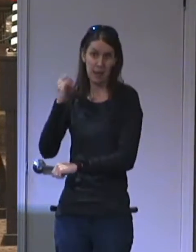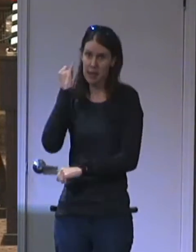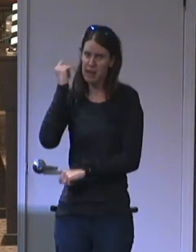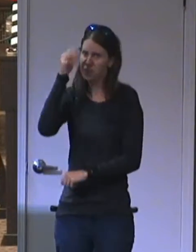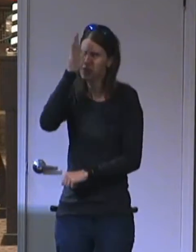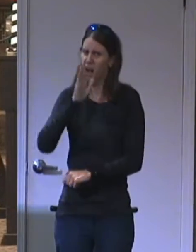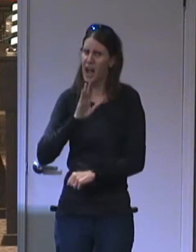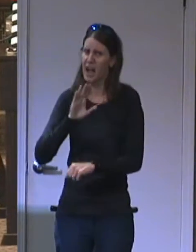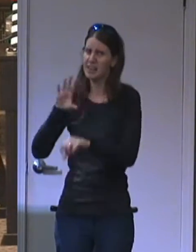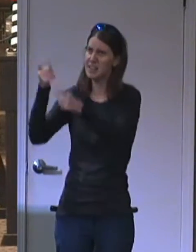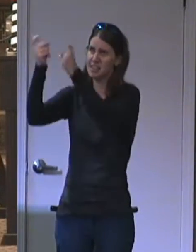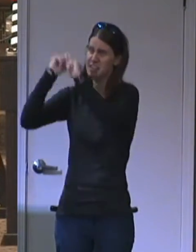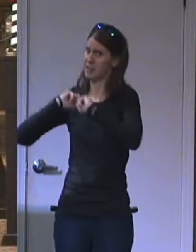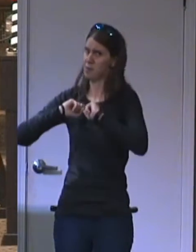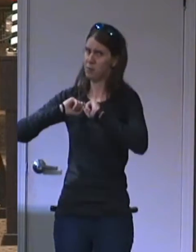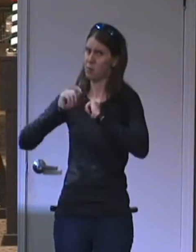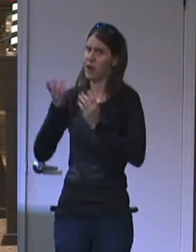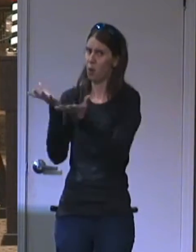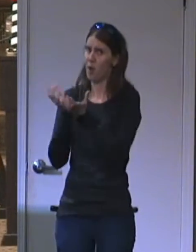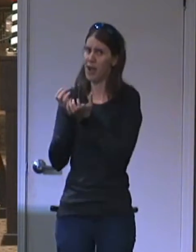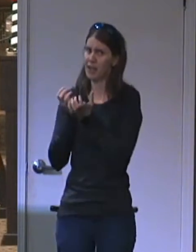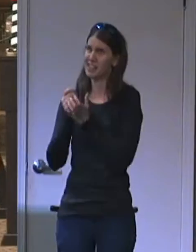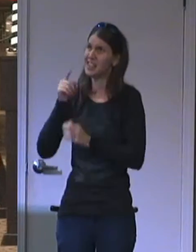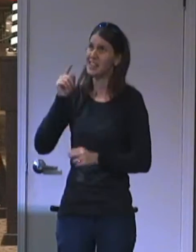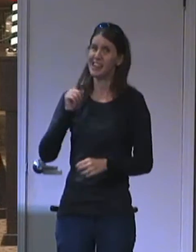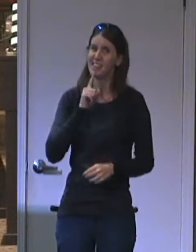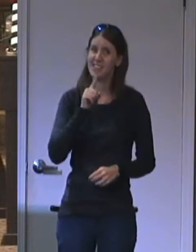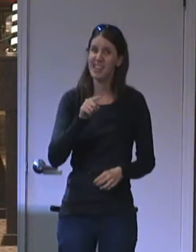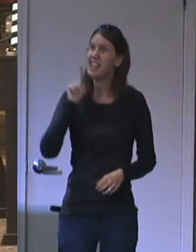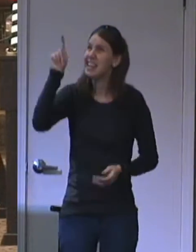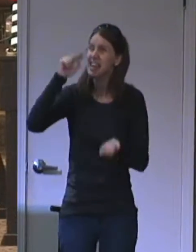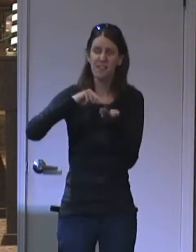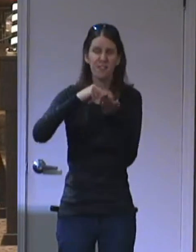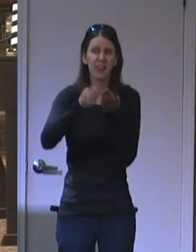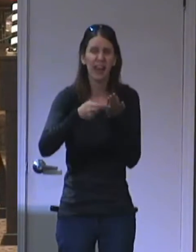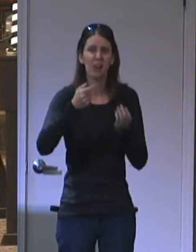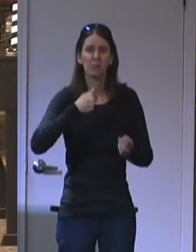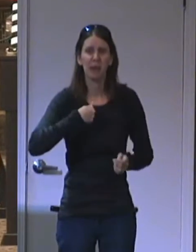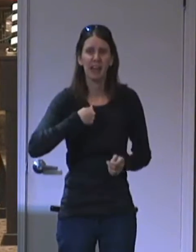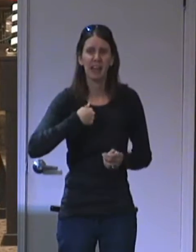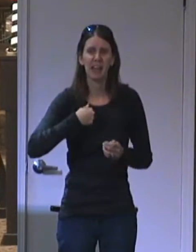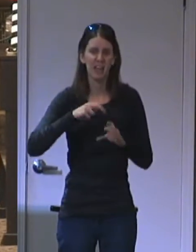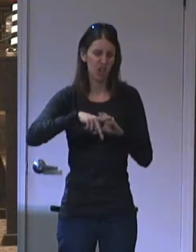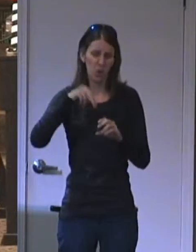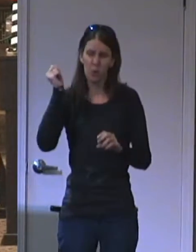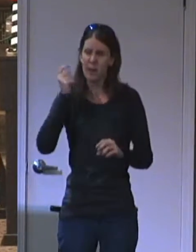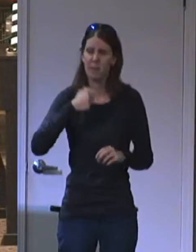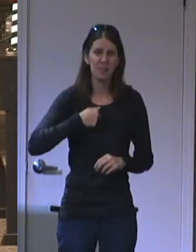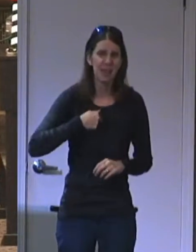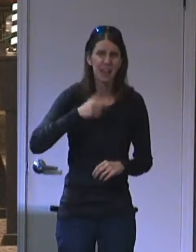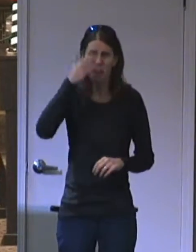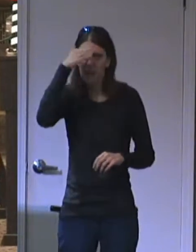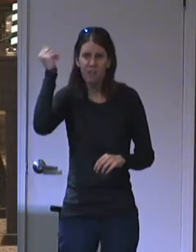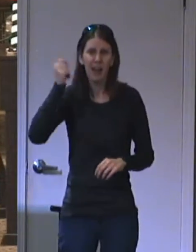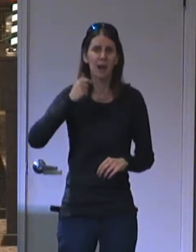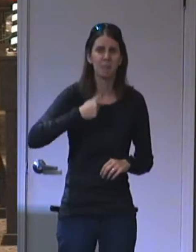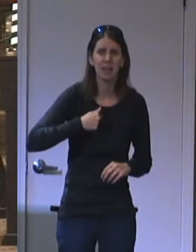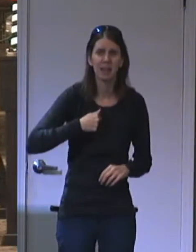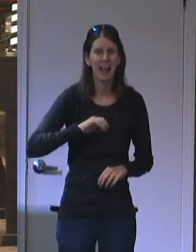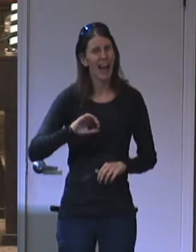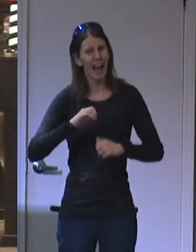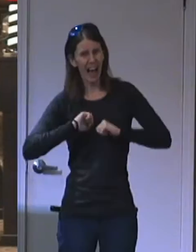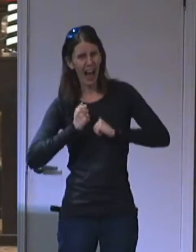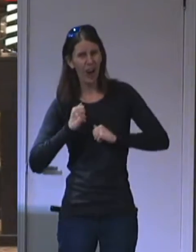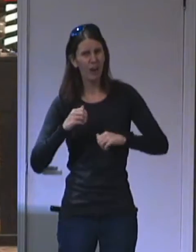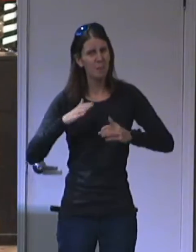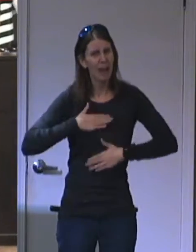God doesn't give us what we want, we say, God has failed us. God's given up on me. God's forgotten me. You know, how can I be happy if